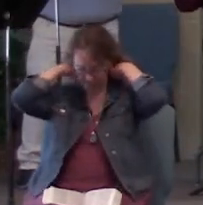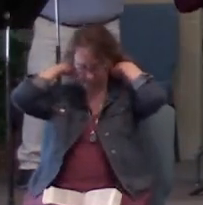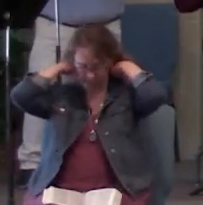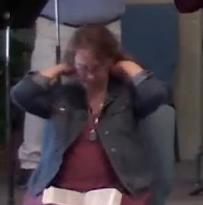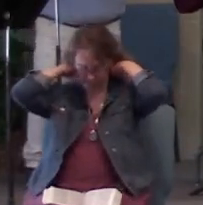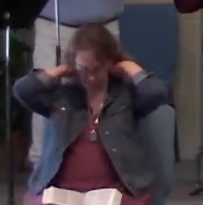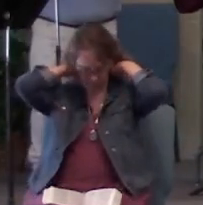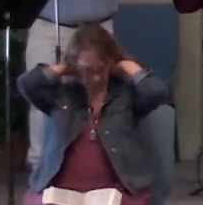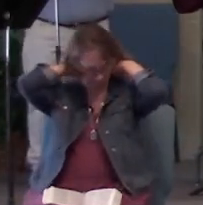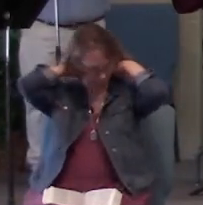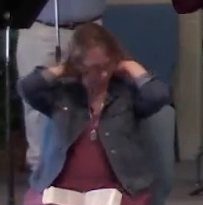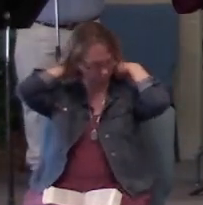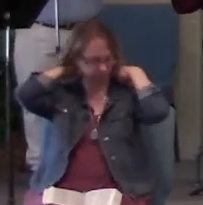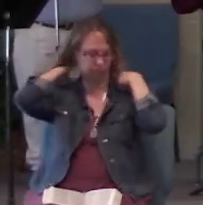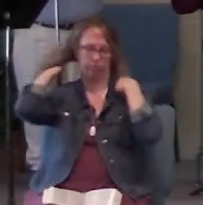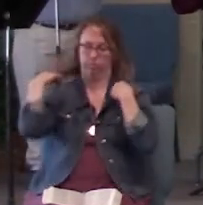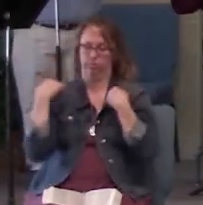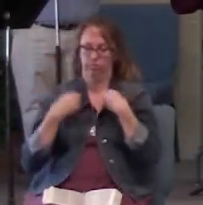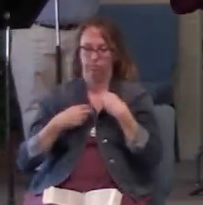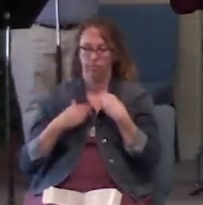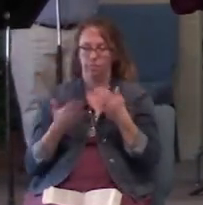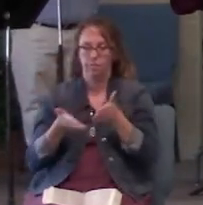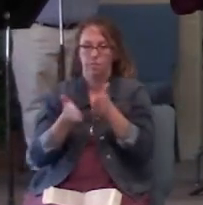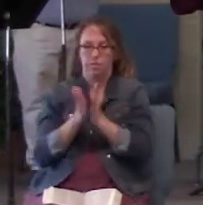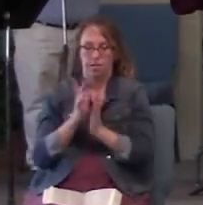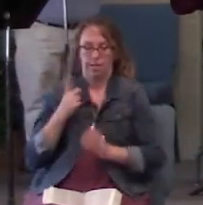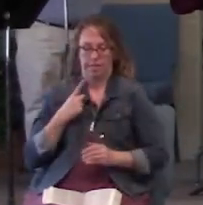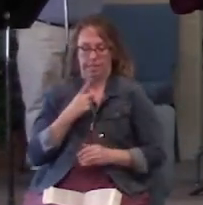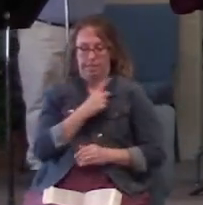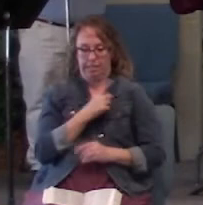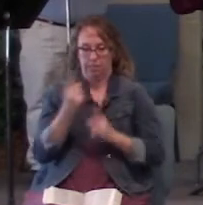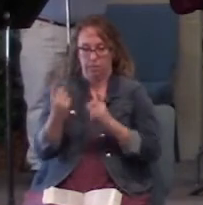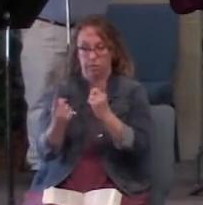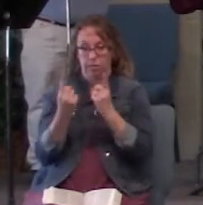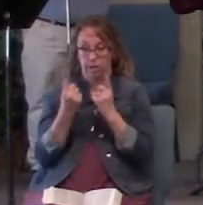Can I have the deacons come forward at this time?